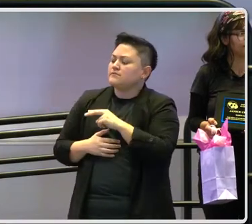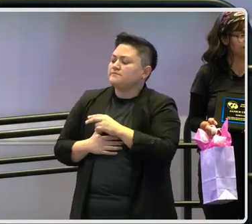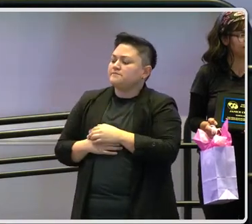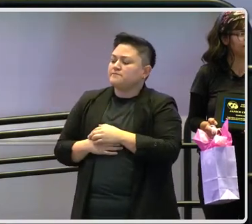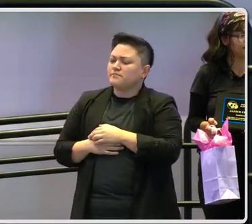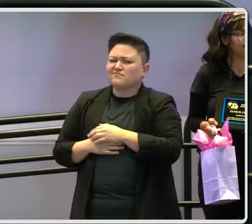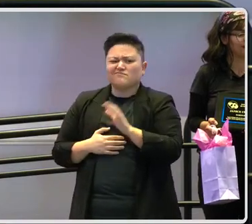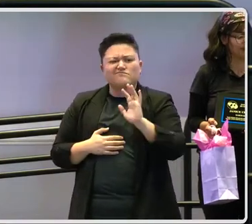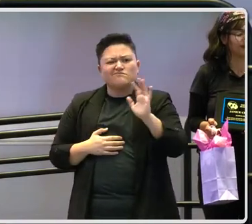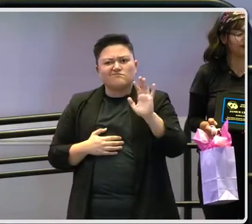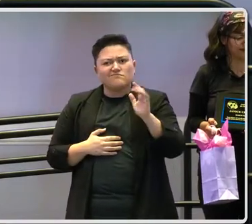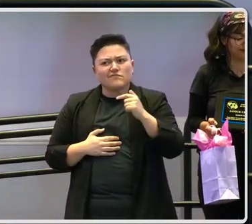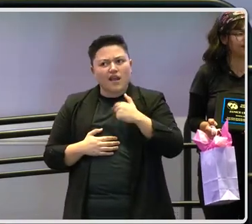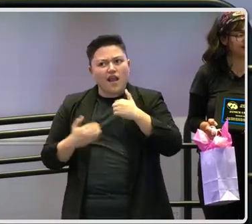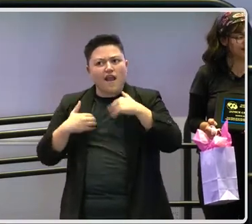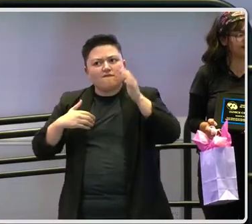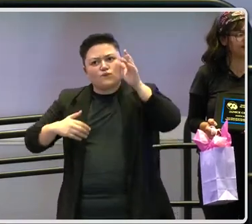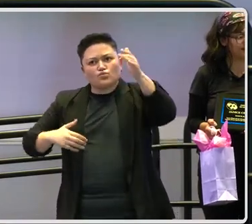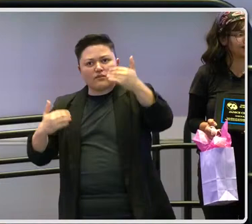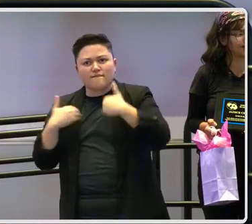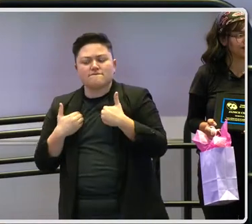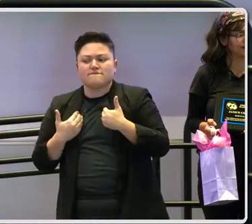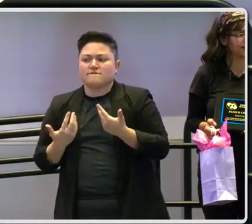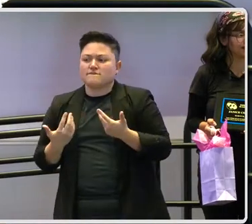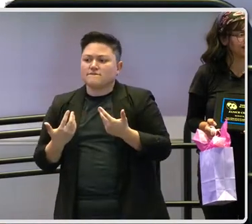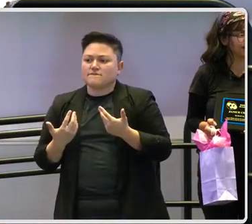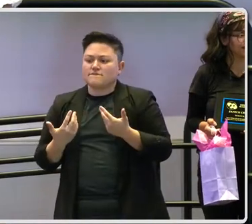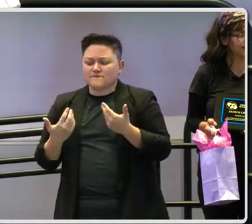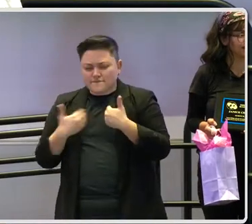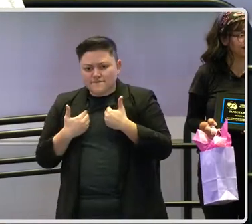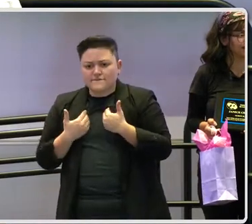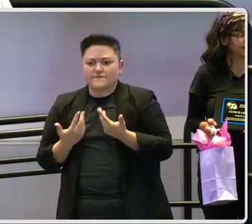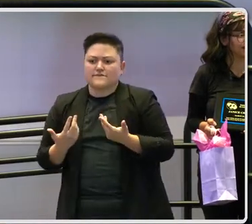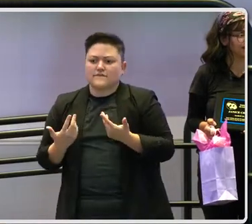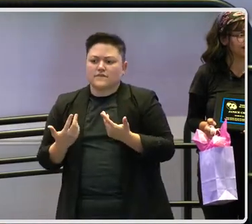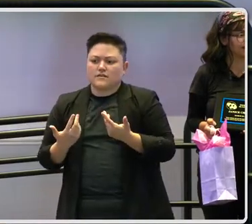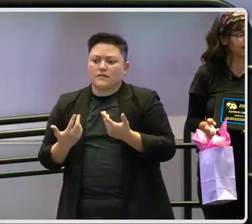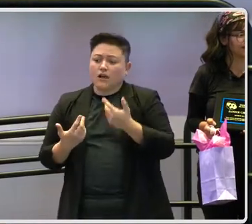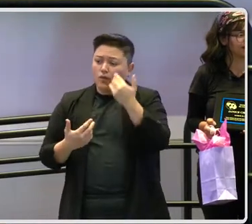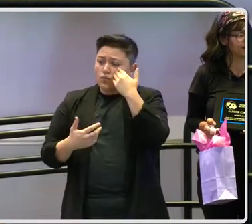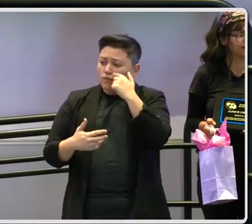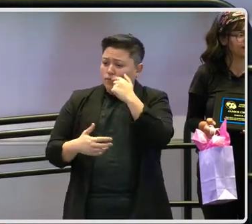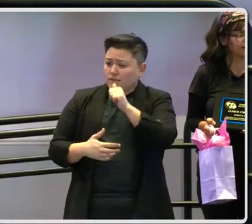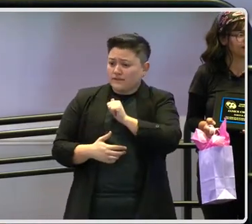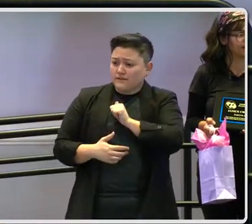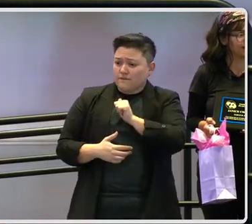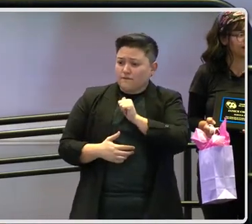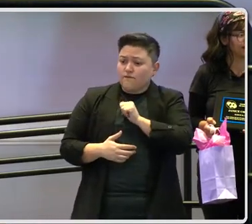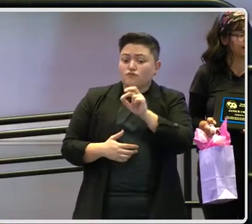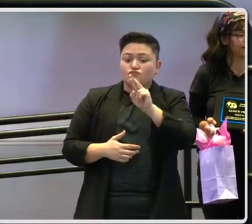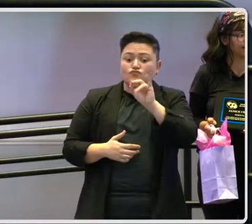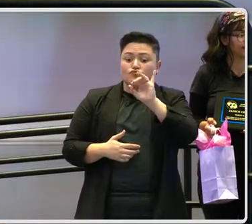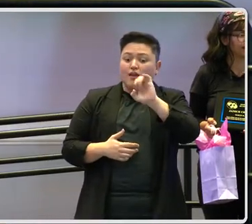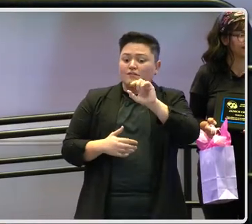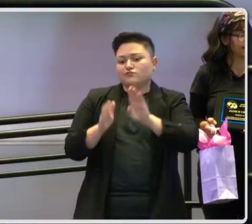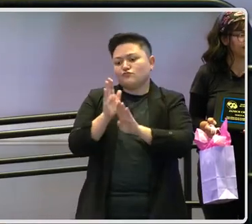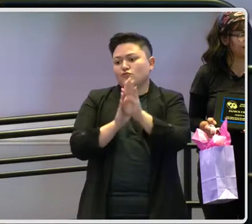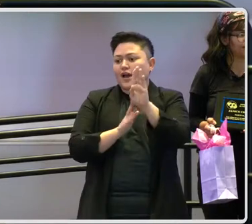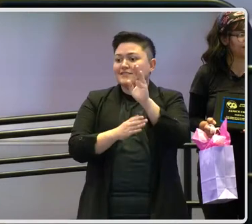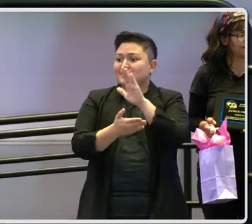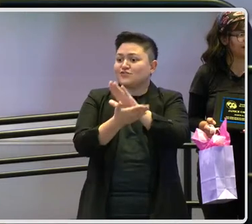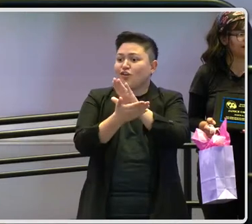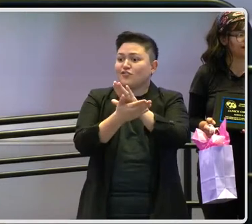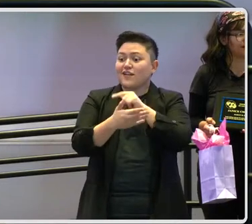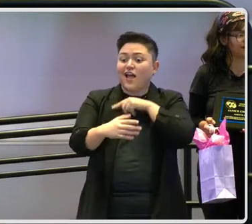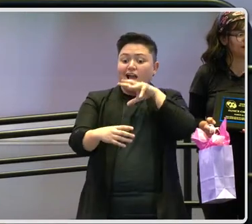future. I know for me it is. When I came into Rising Scholars, first person I met